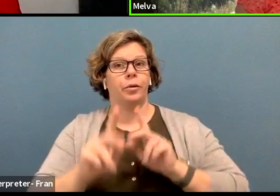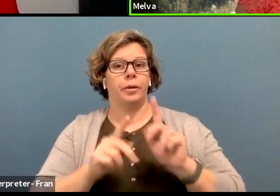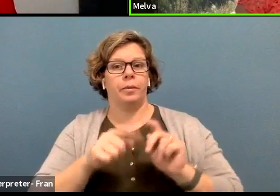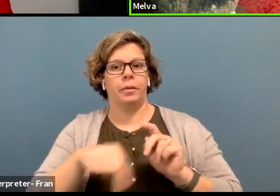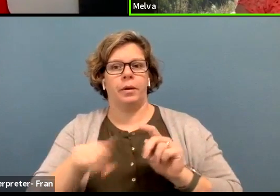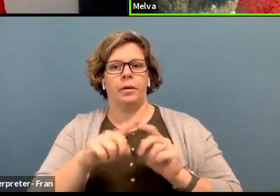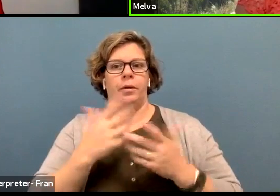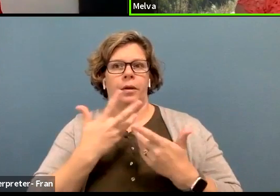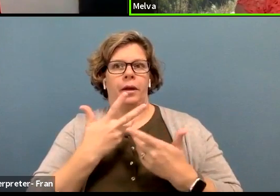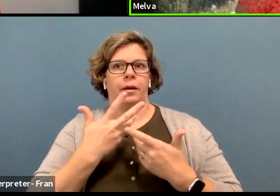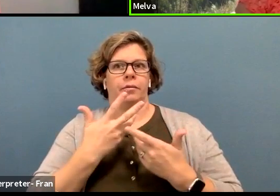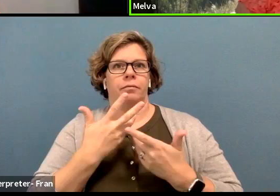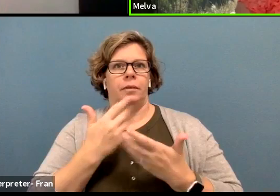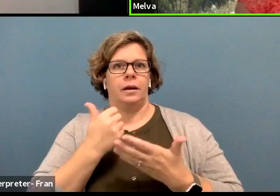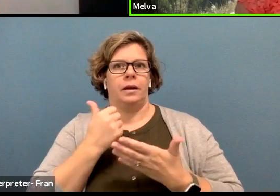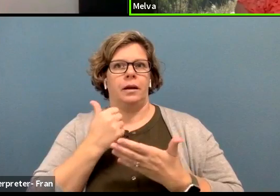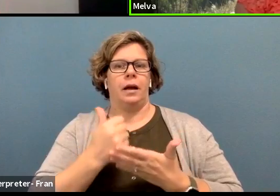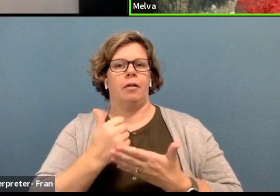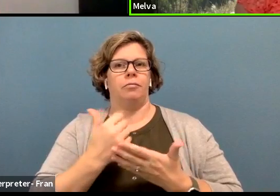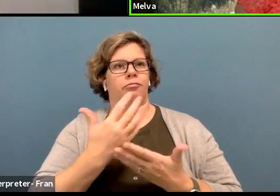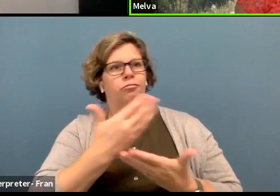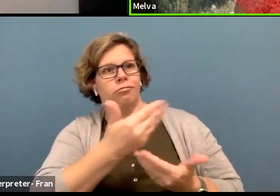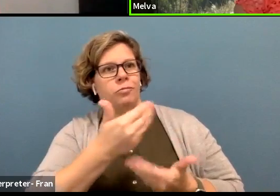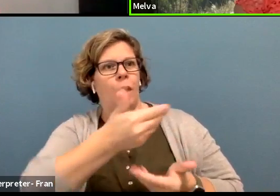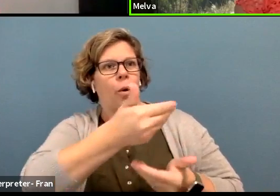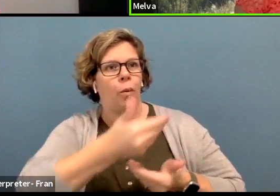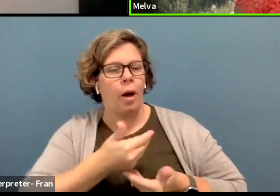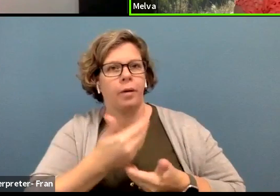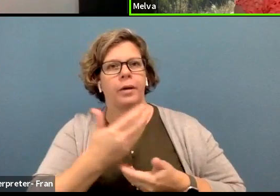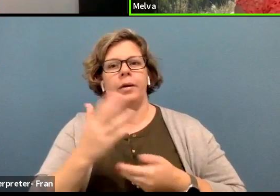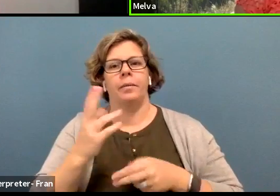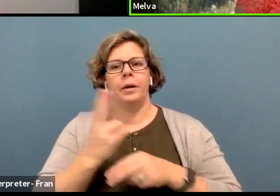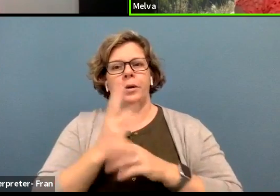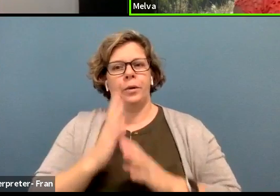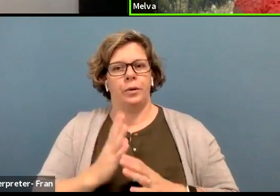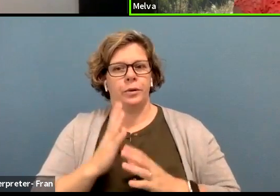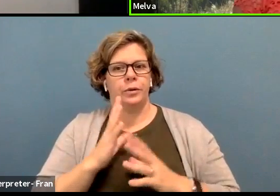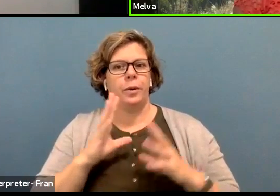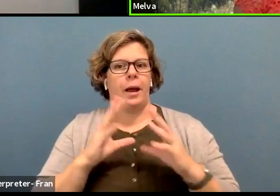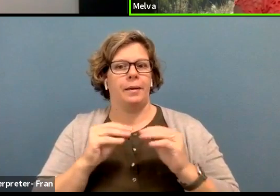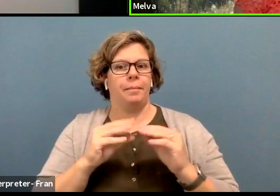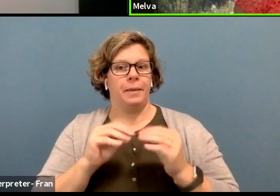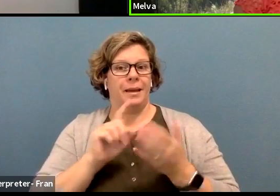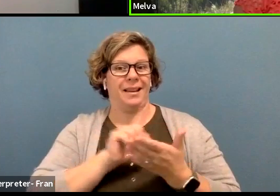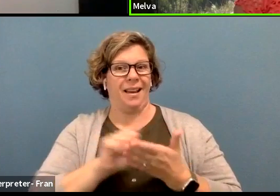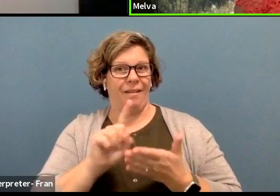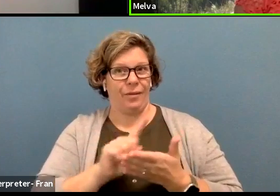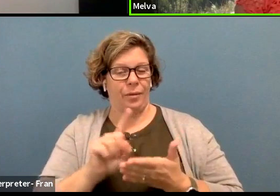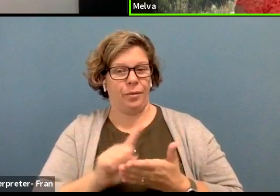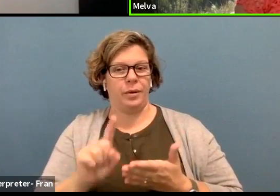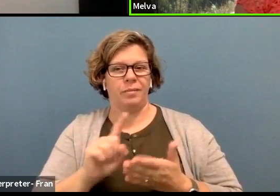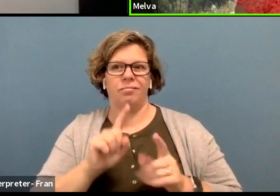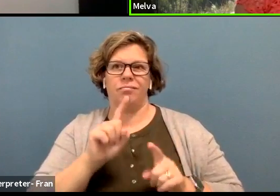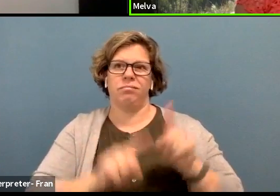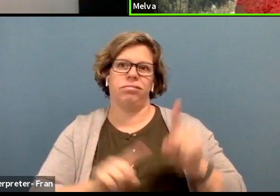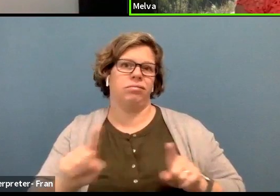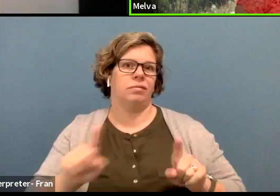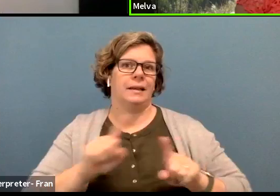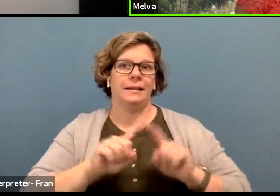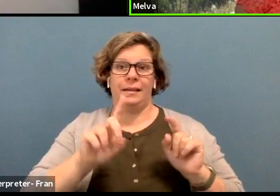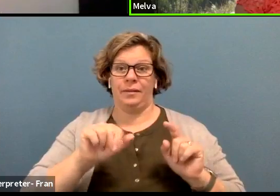me into the fold. They were consumers who met weekly, all types of